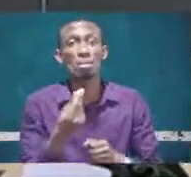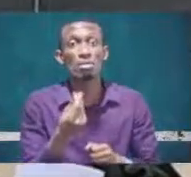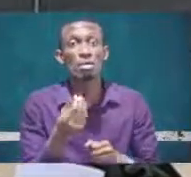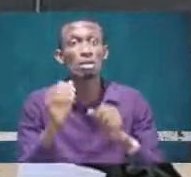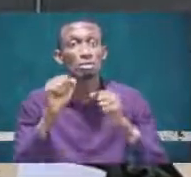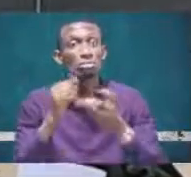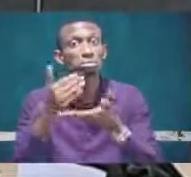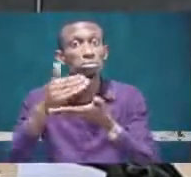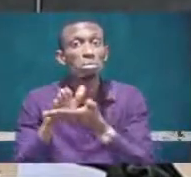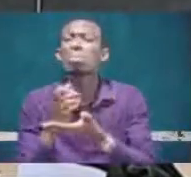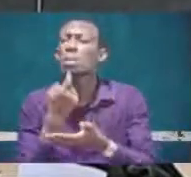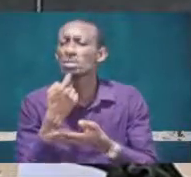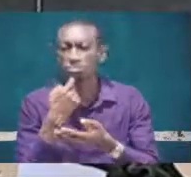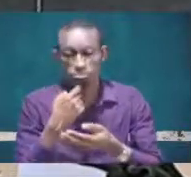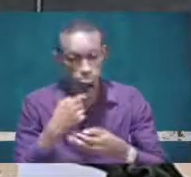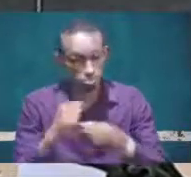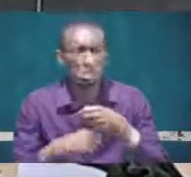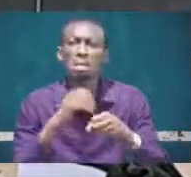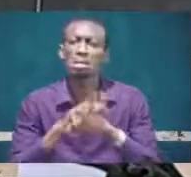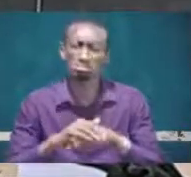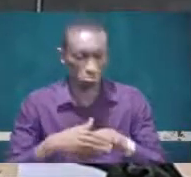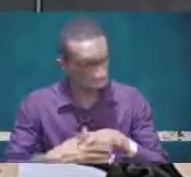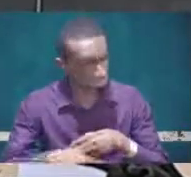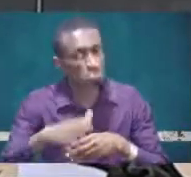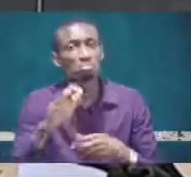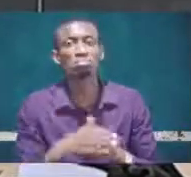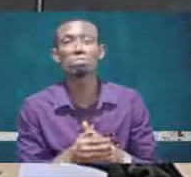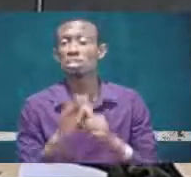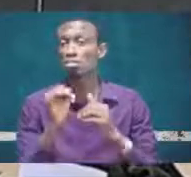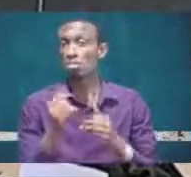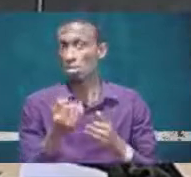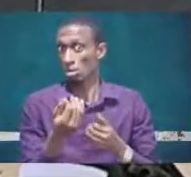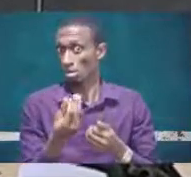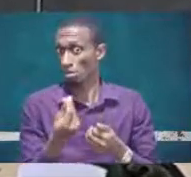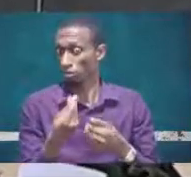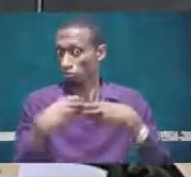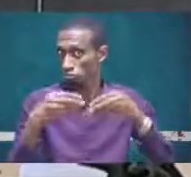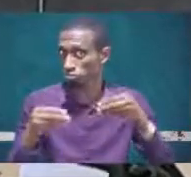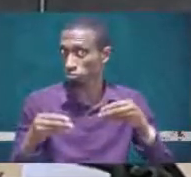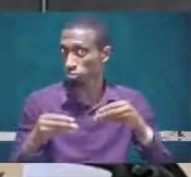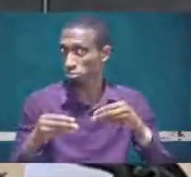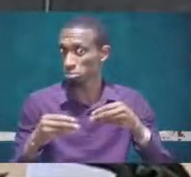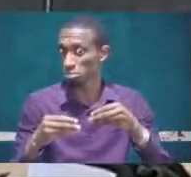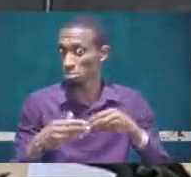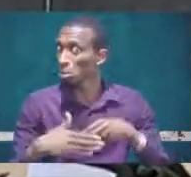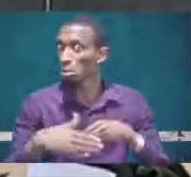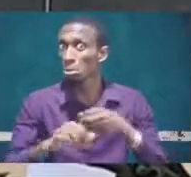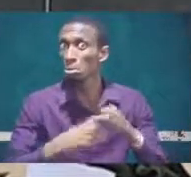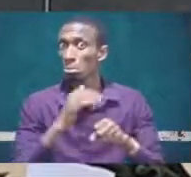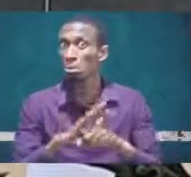durable, should long last. Because if the materials that are used to make money, they are not durable, or if